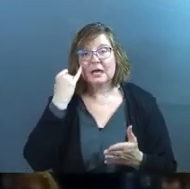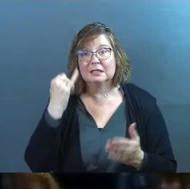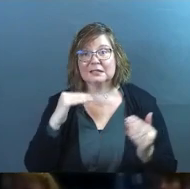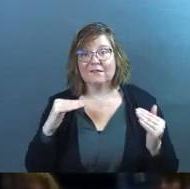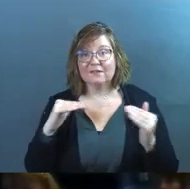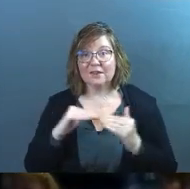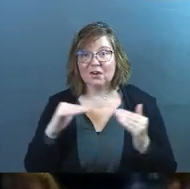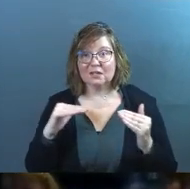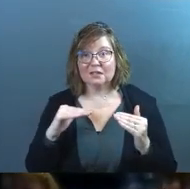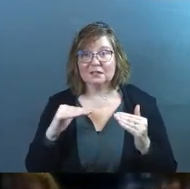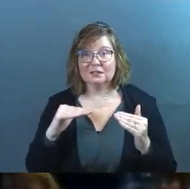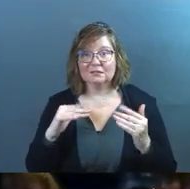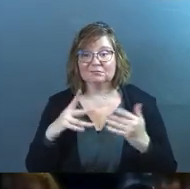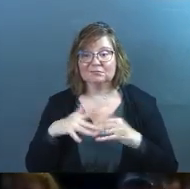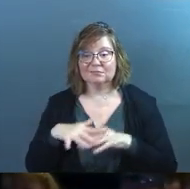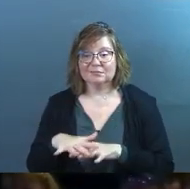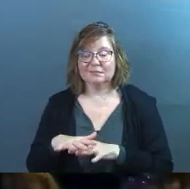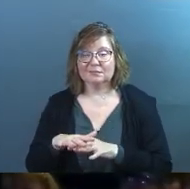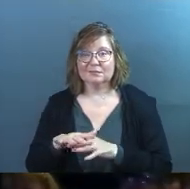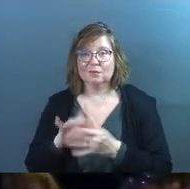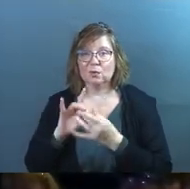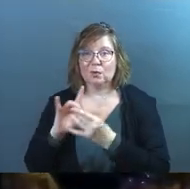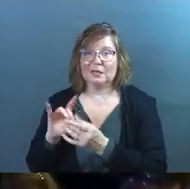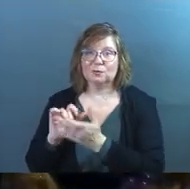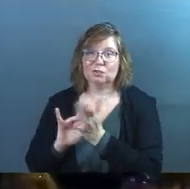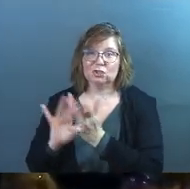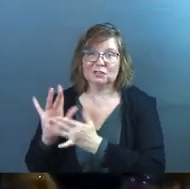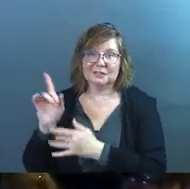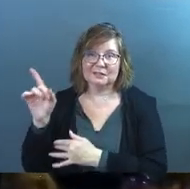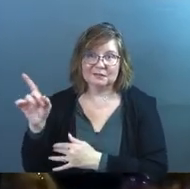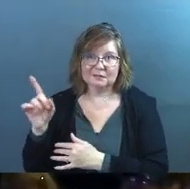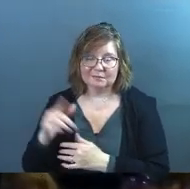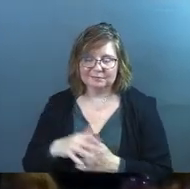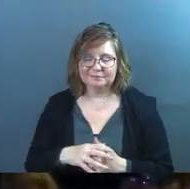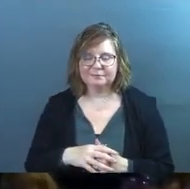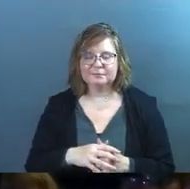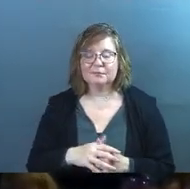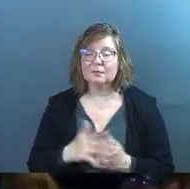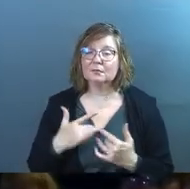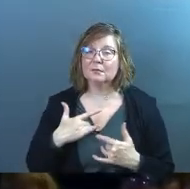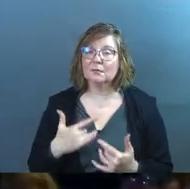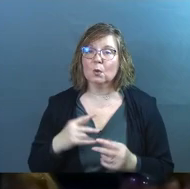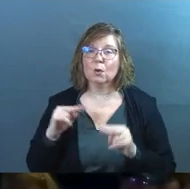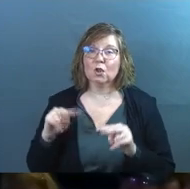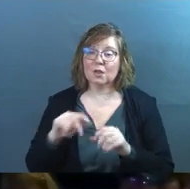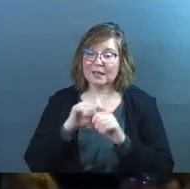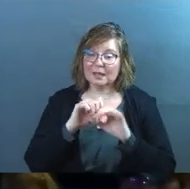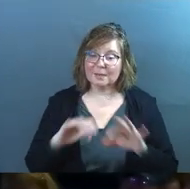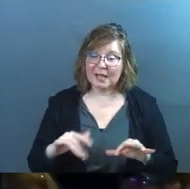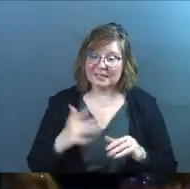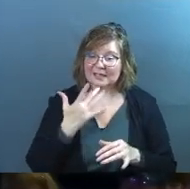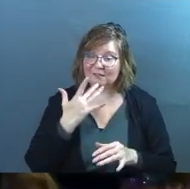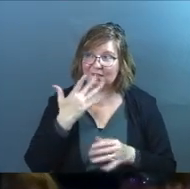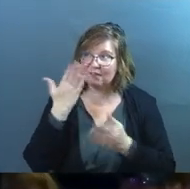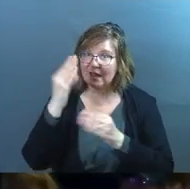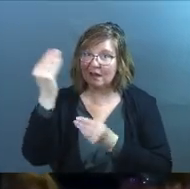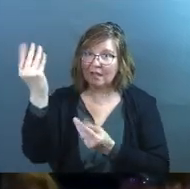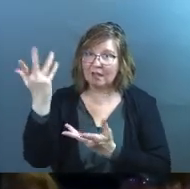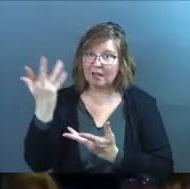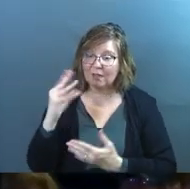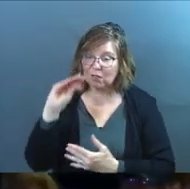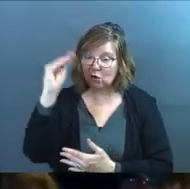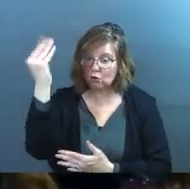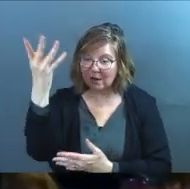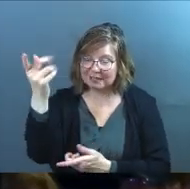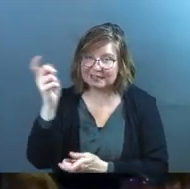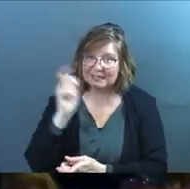of fairness bleeds over into our walk with Jesus. And what we do is we look at the blessing and the favor that God pours out, the grace